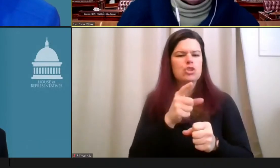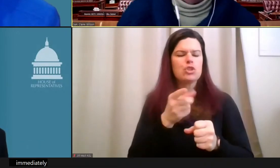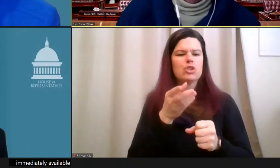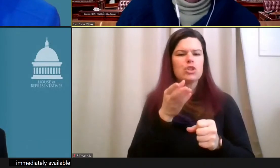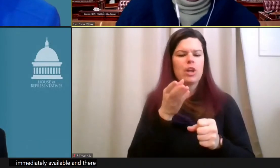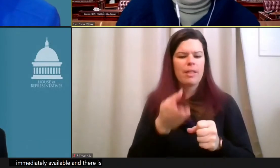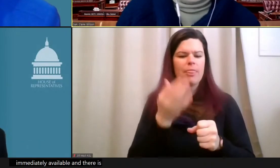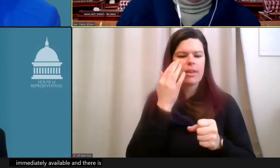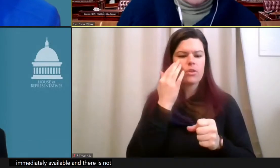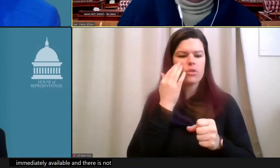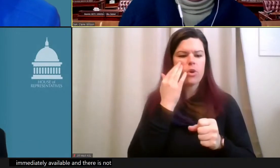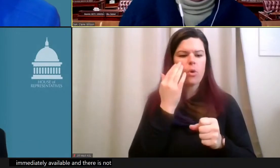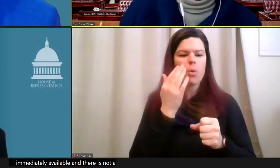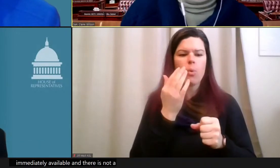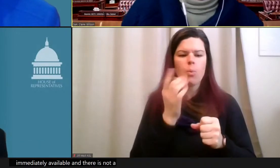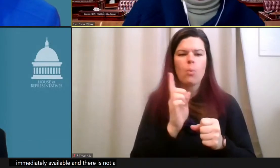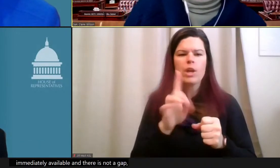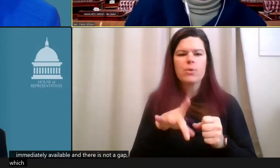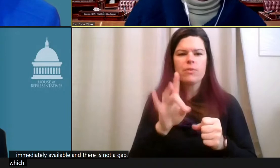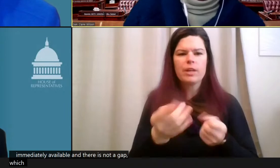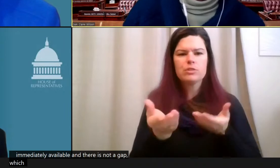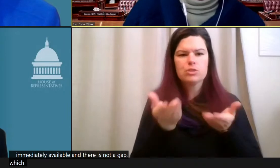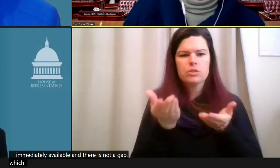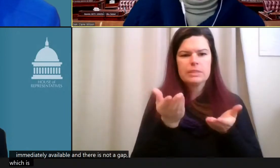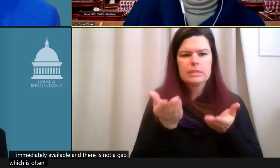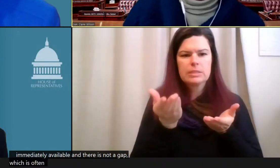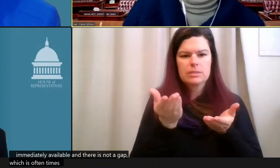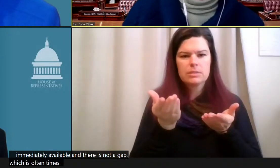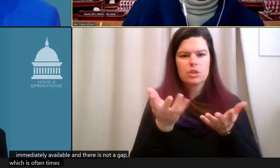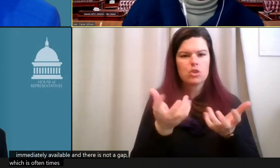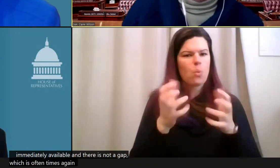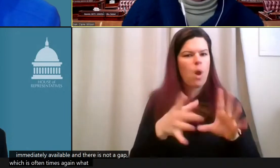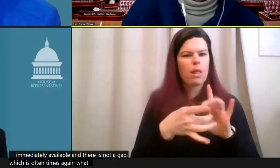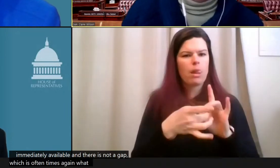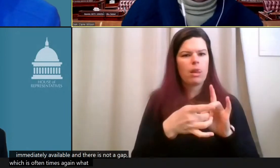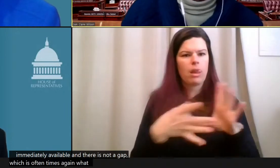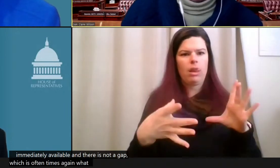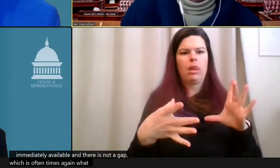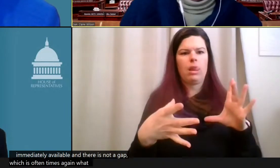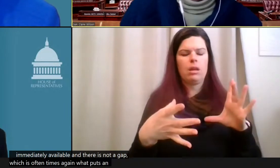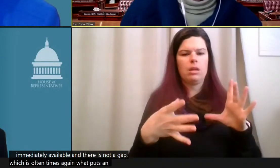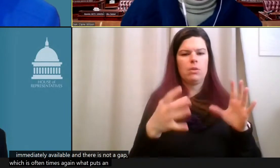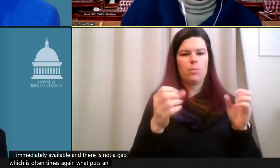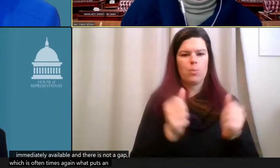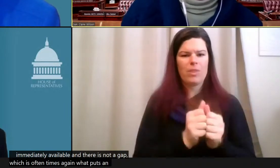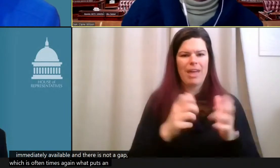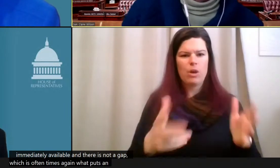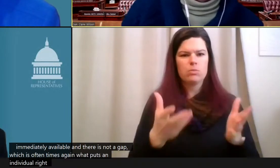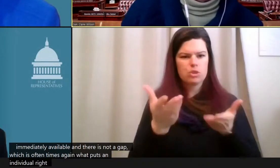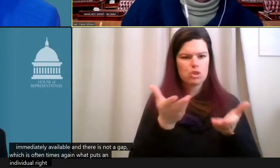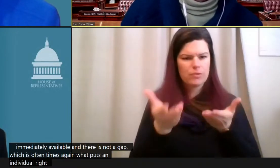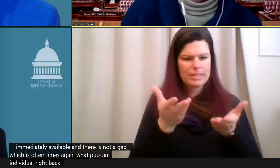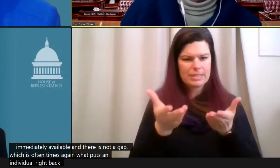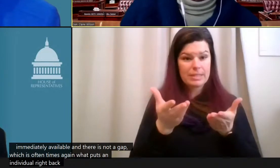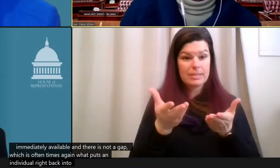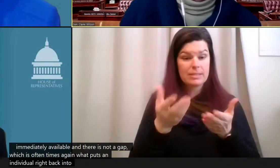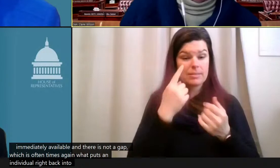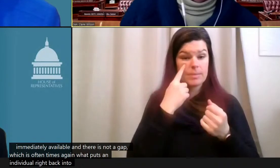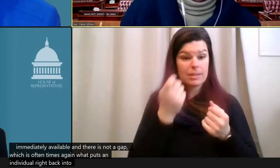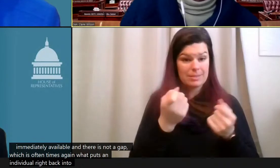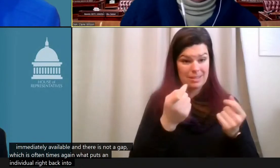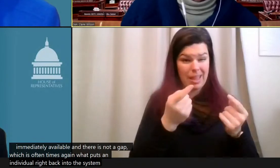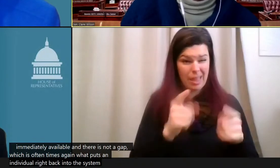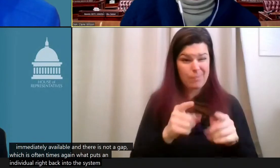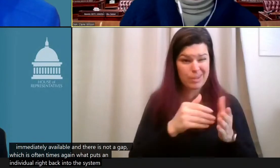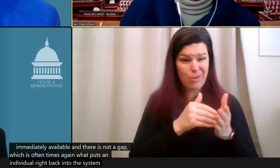gap, which is oftentimes, again, what puts an individual right back into the system, but also